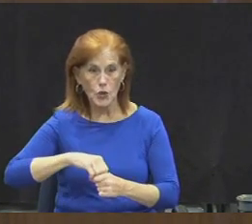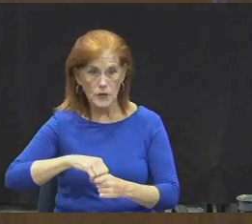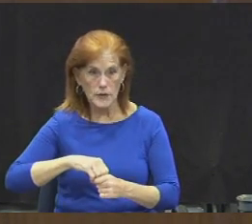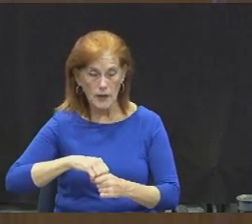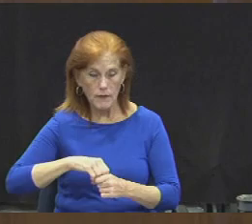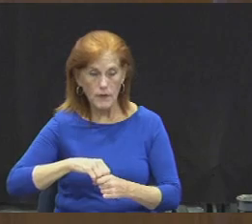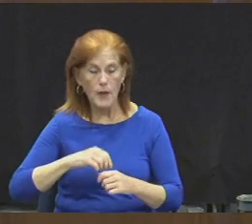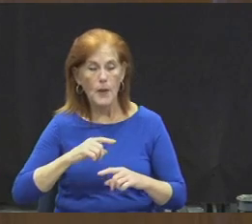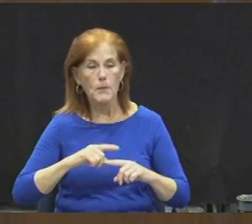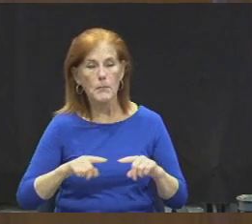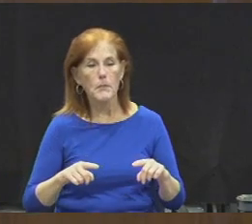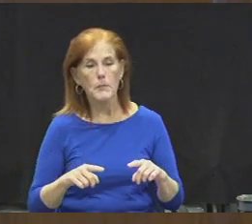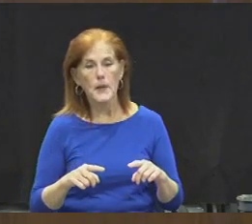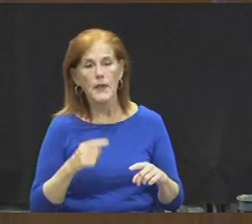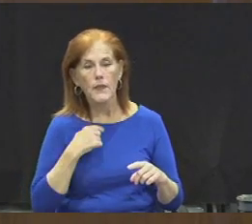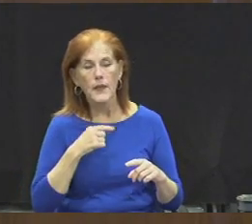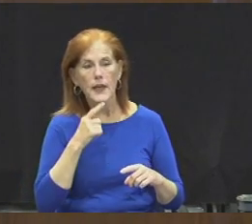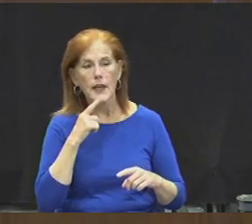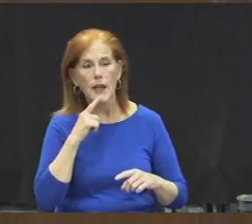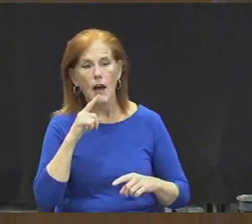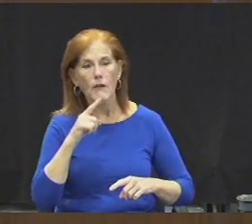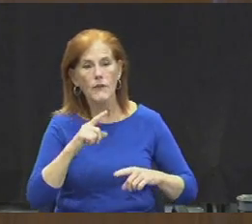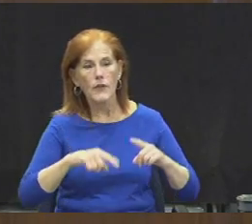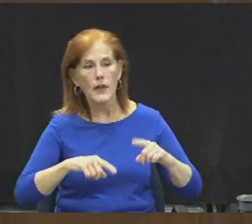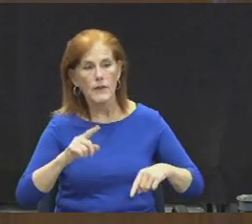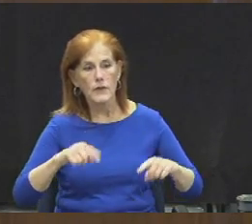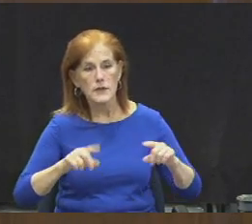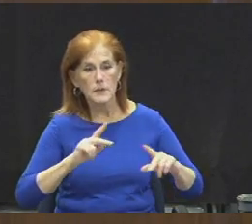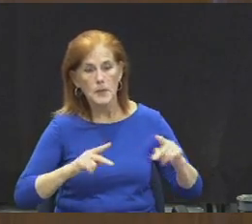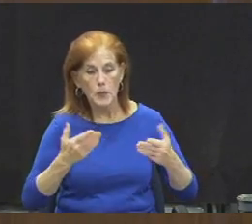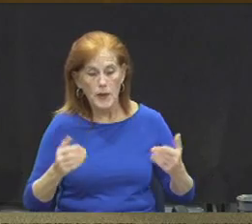fully diverse, looking at our diversity as a city?